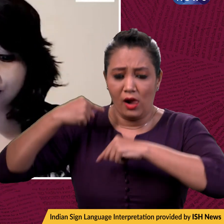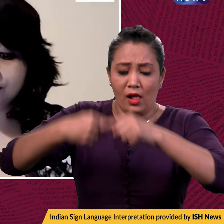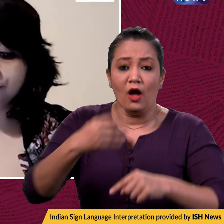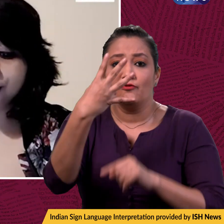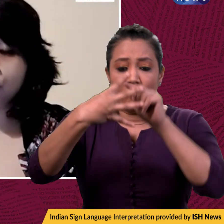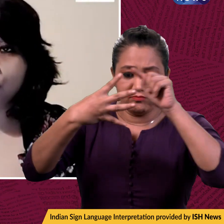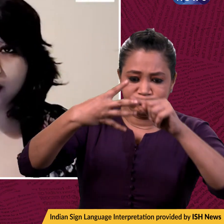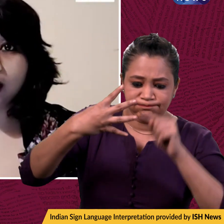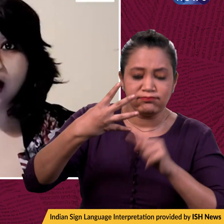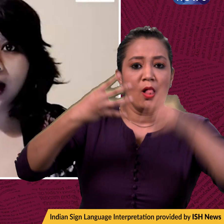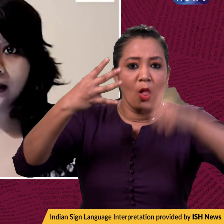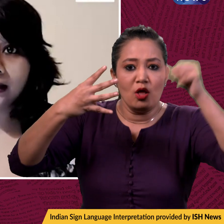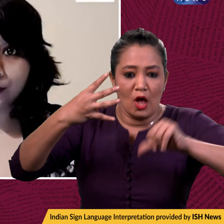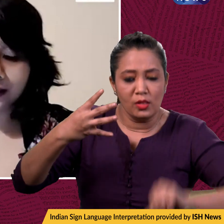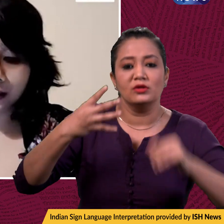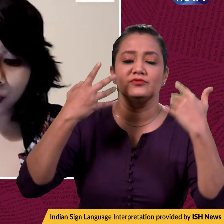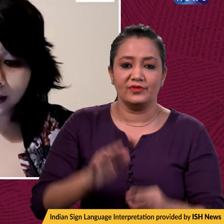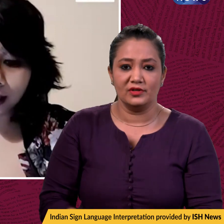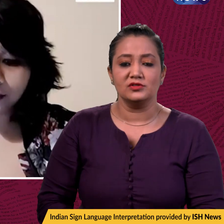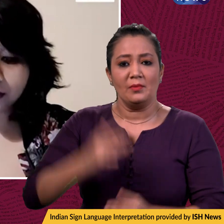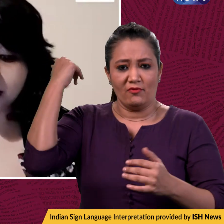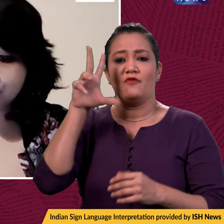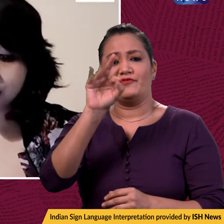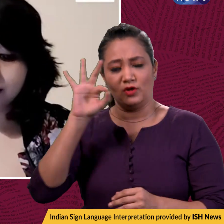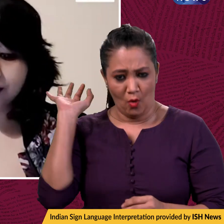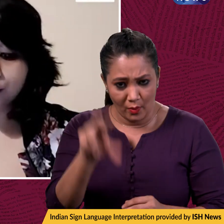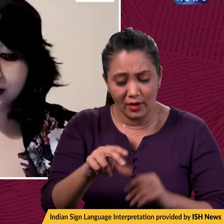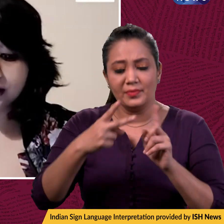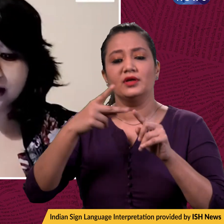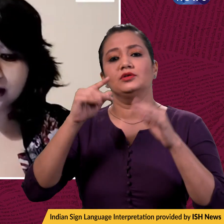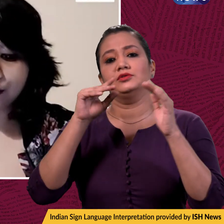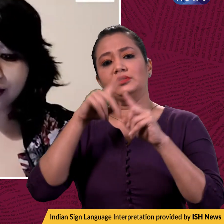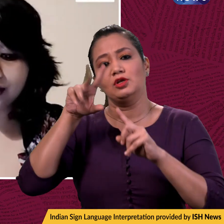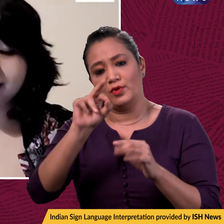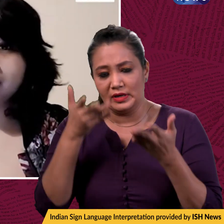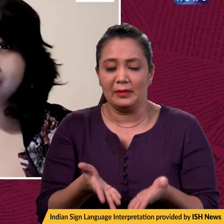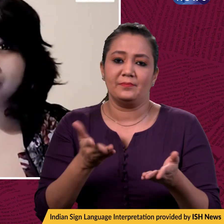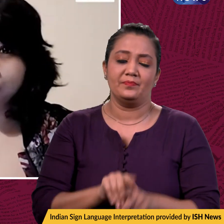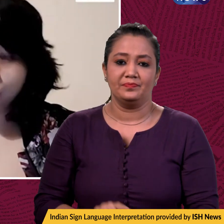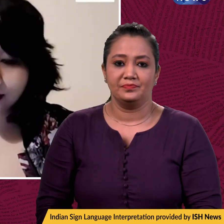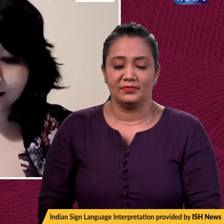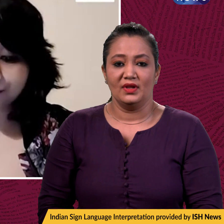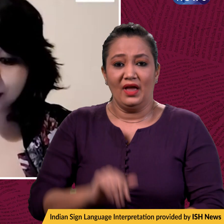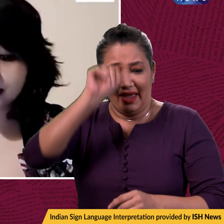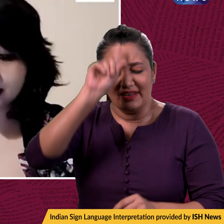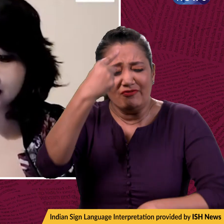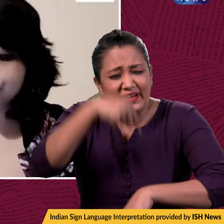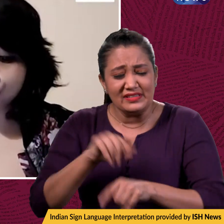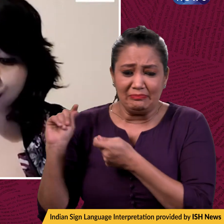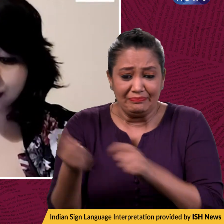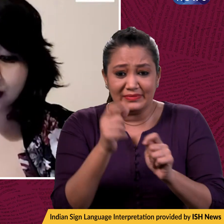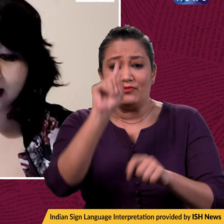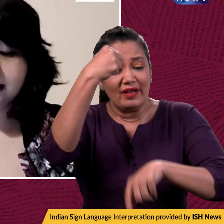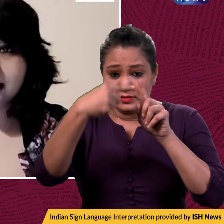Zealand across the 50 over and T20 World Cups. The match, in fact, witnessed India register their lowest first